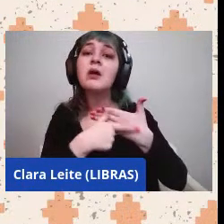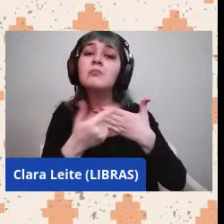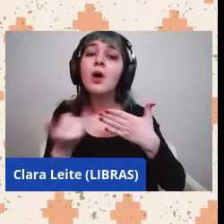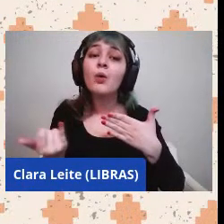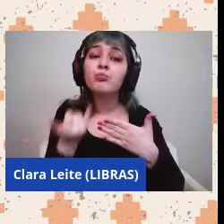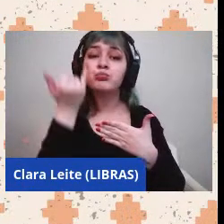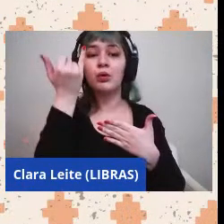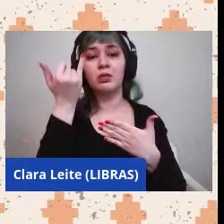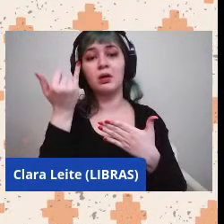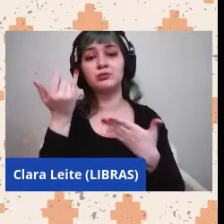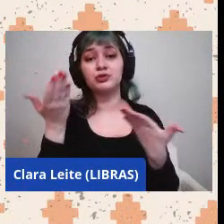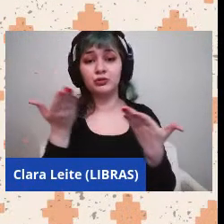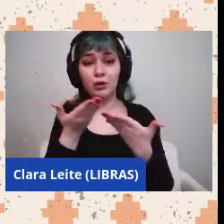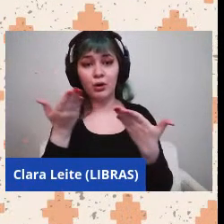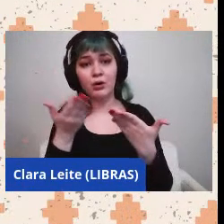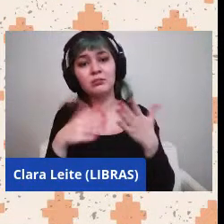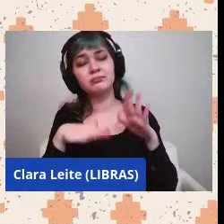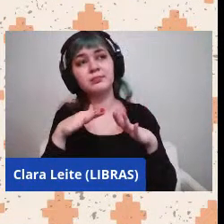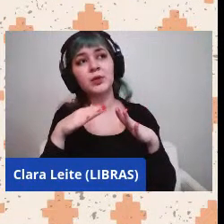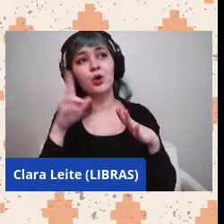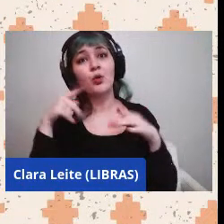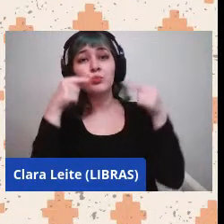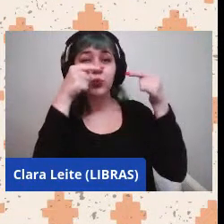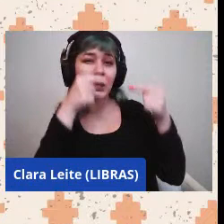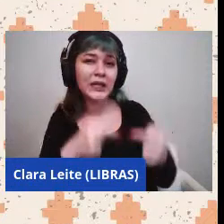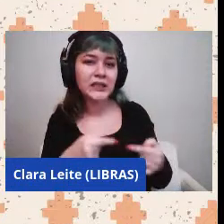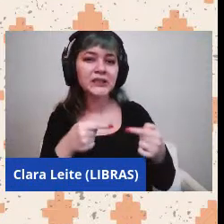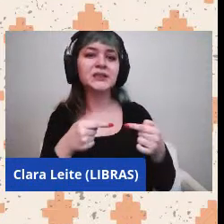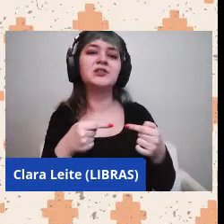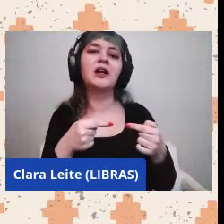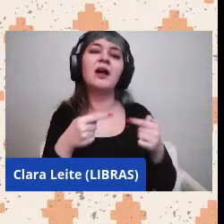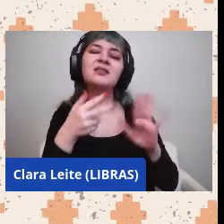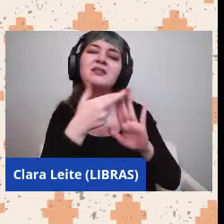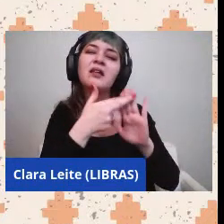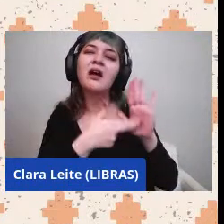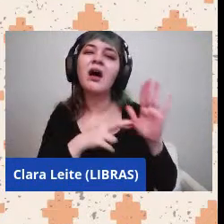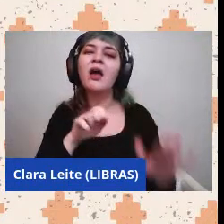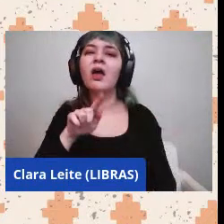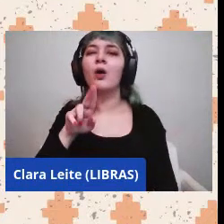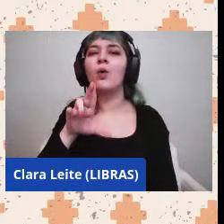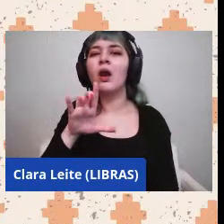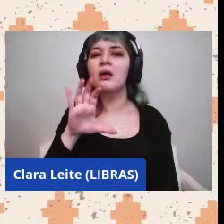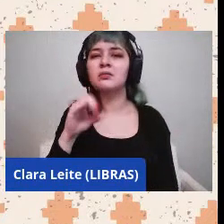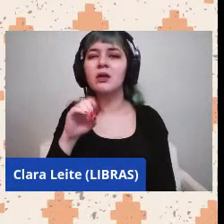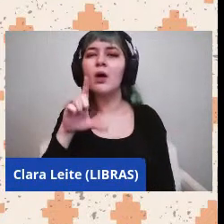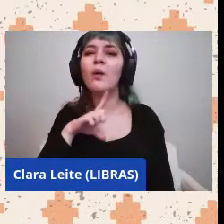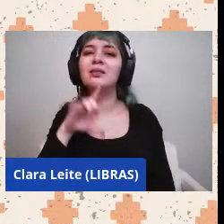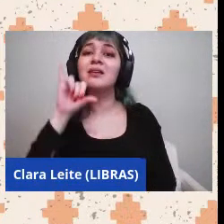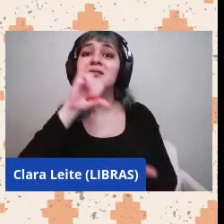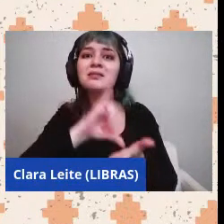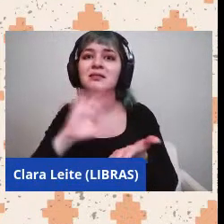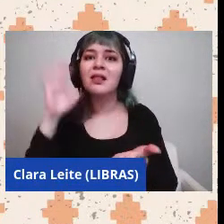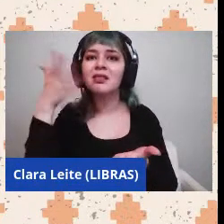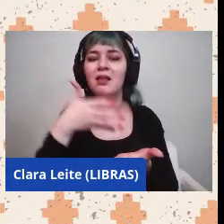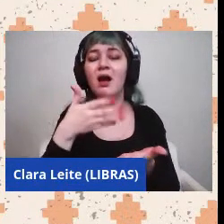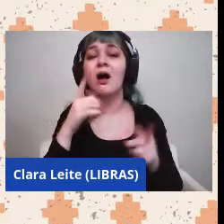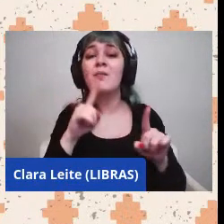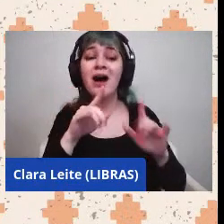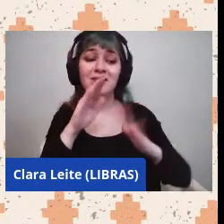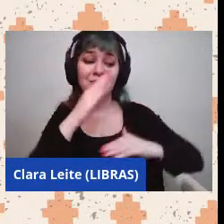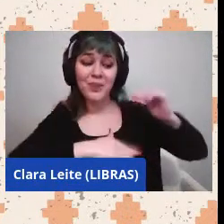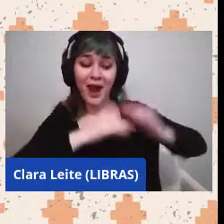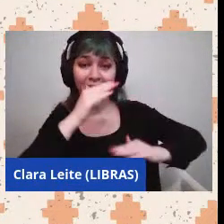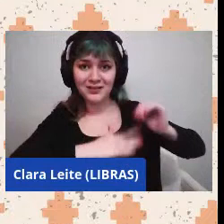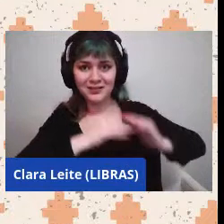while the policies and the regulations are centralized. The implementation of those